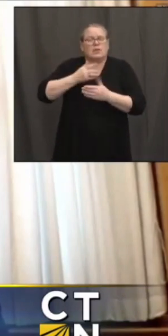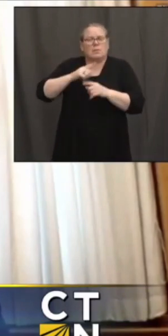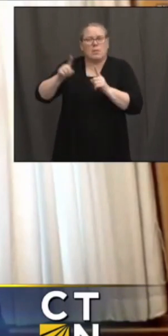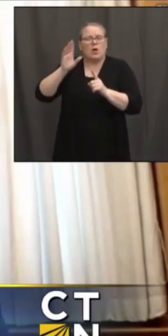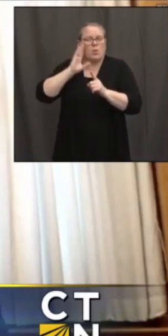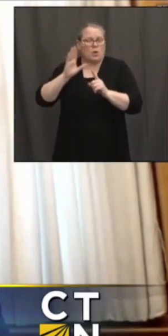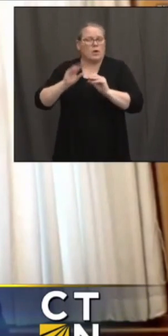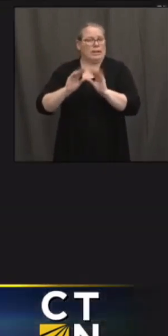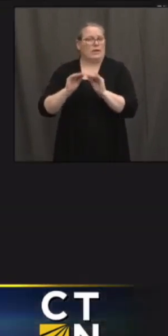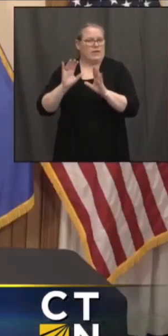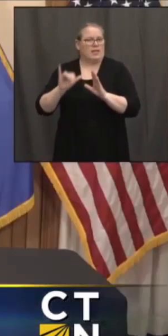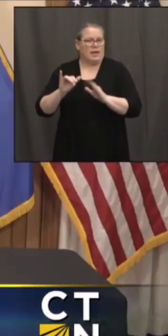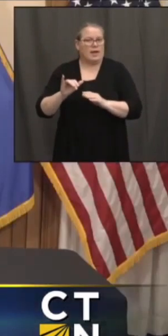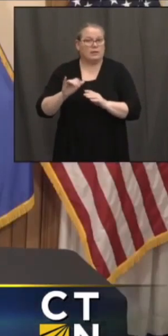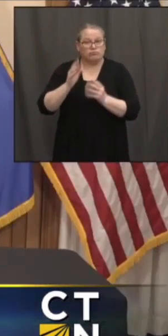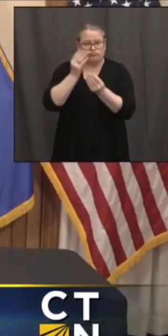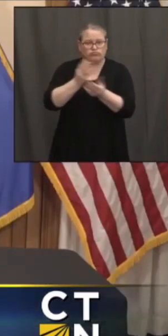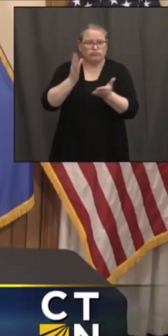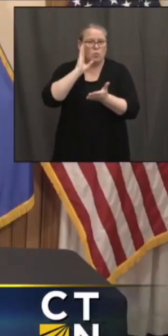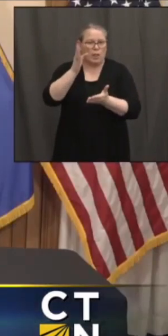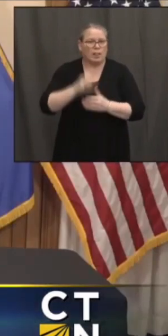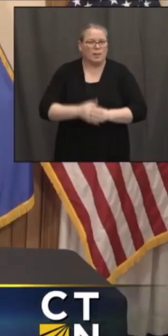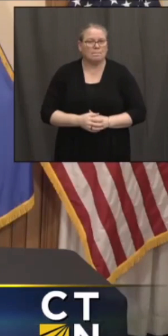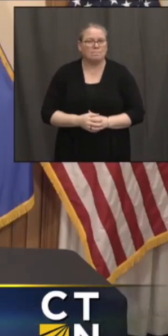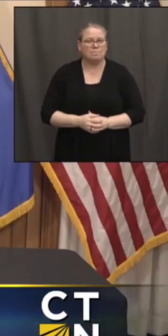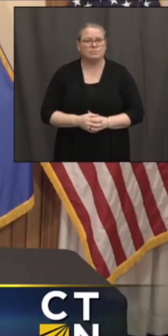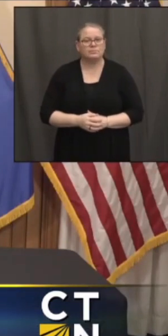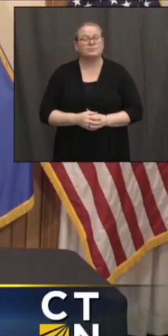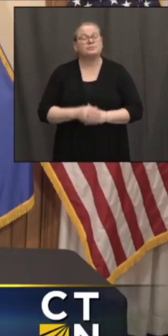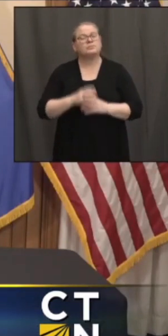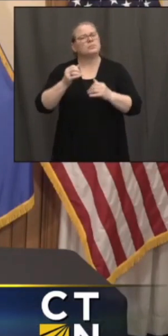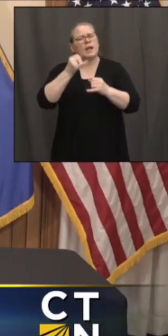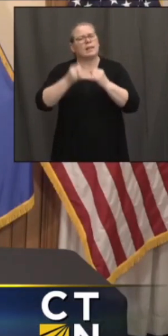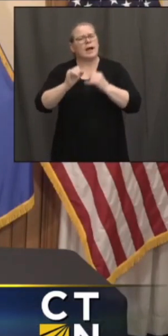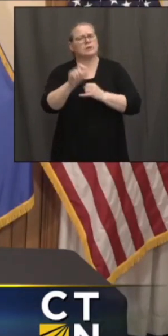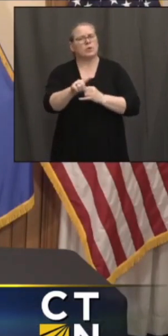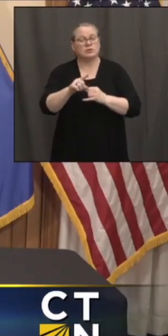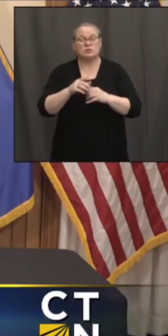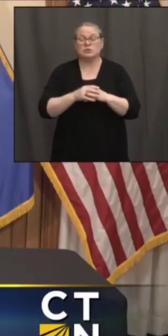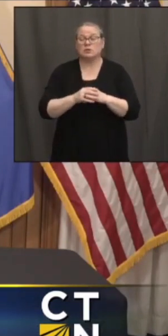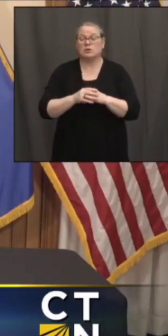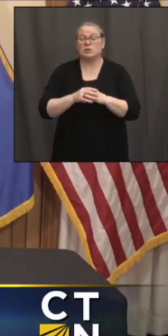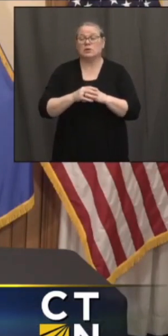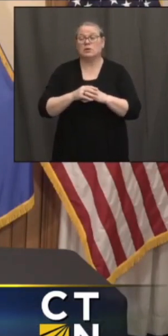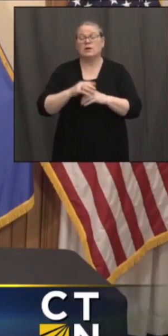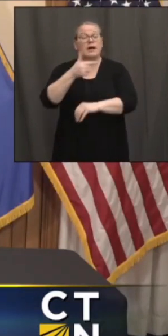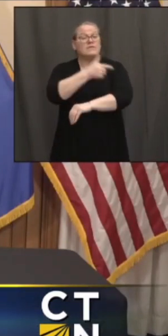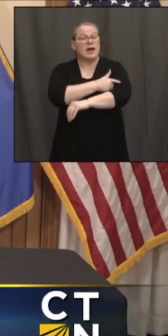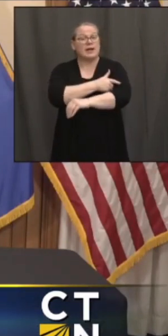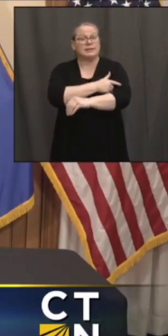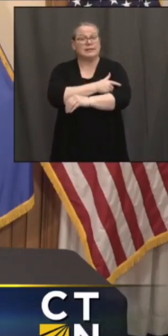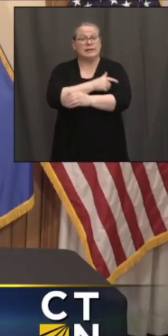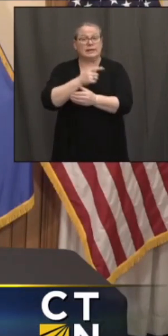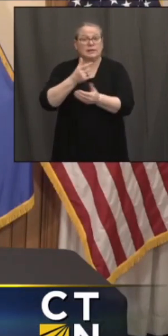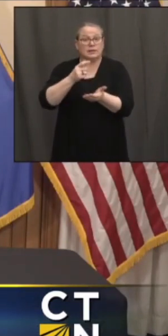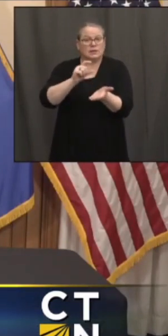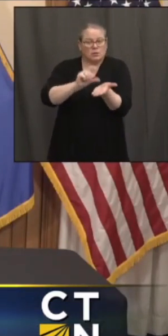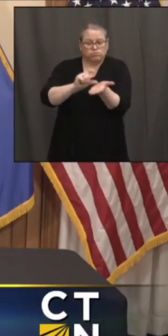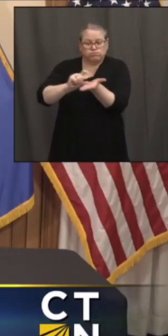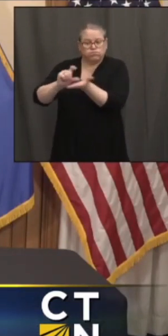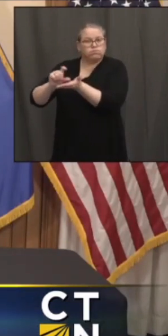them. And then lastly, do we have the total number of vaccine doses delivered to Connecticut as of today?